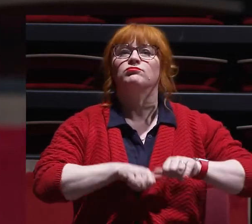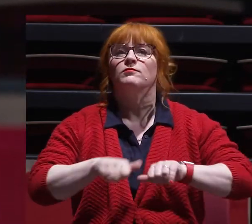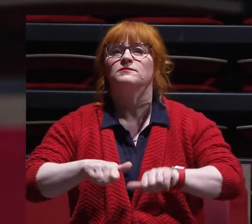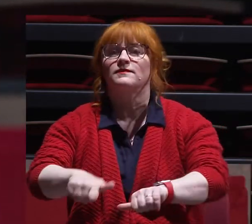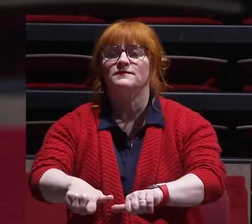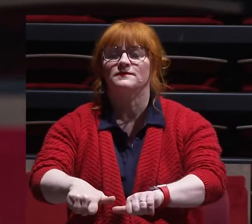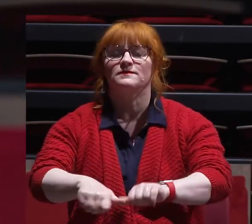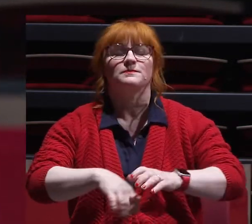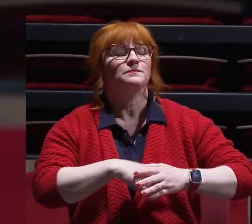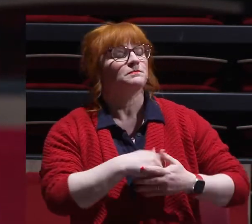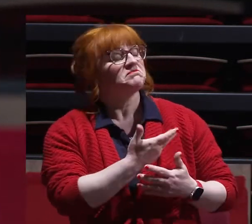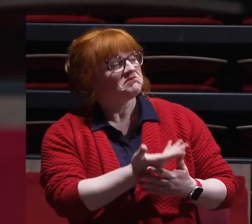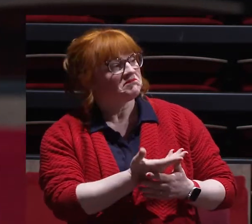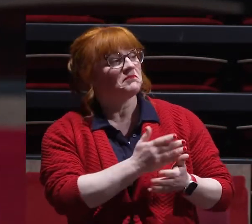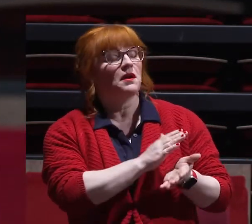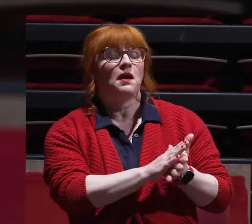process, about playwriting process.